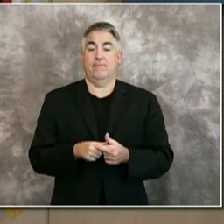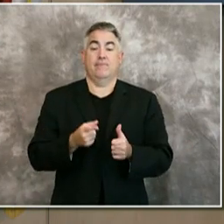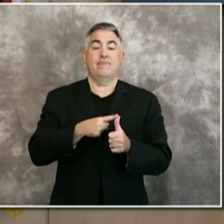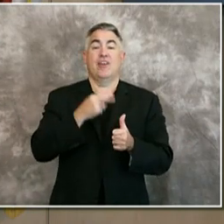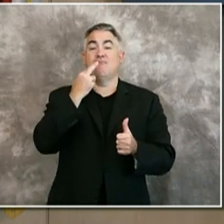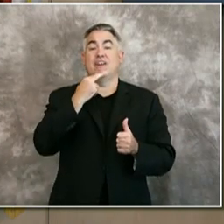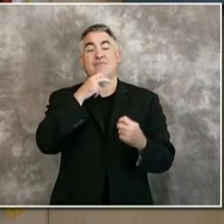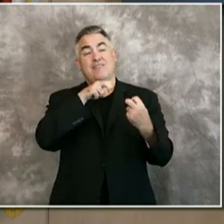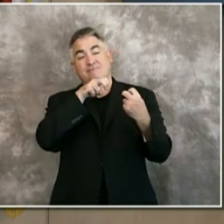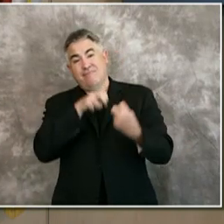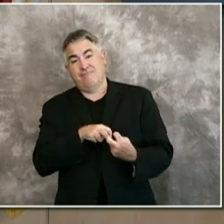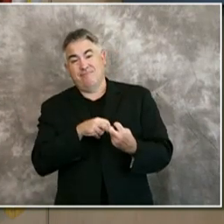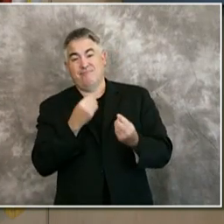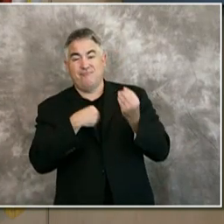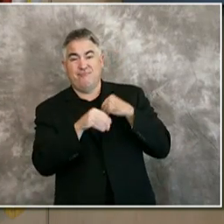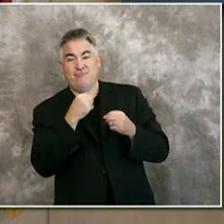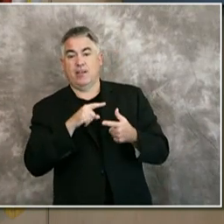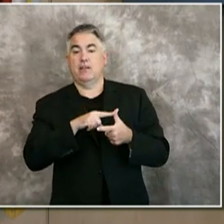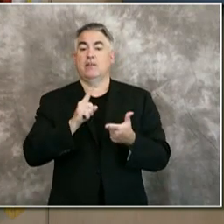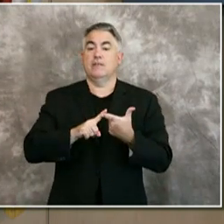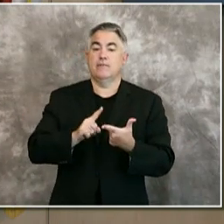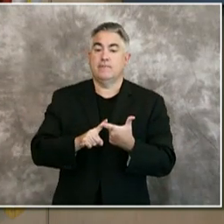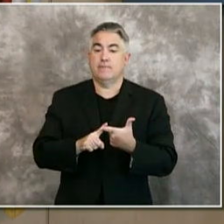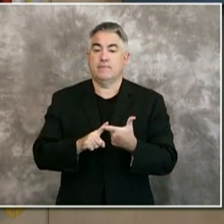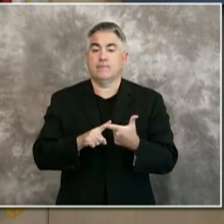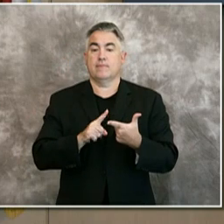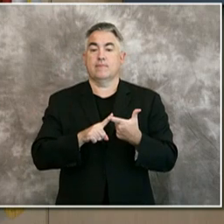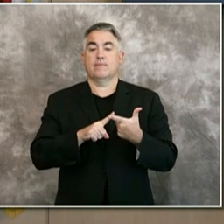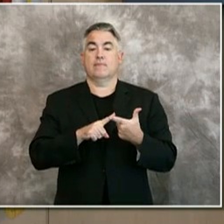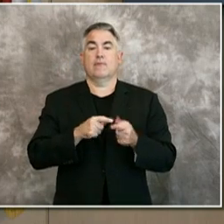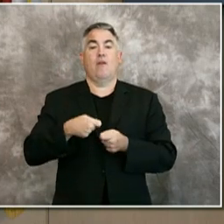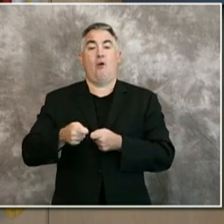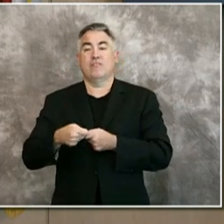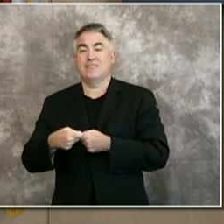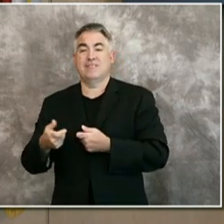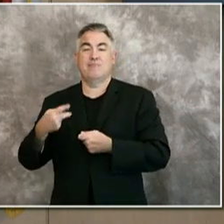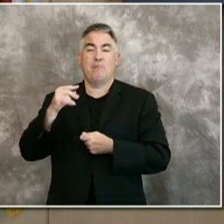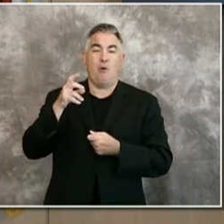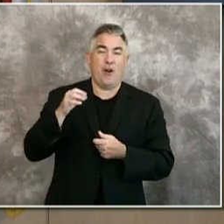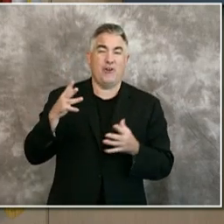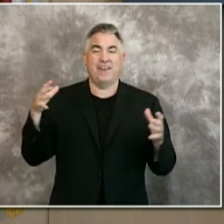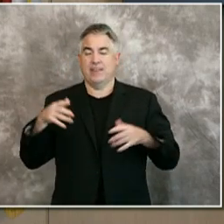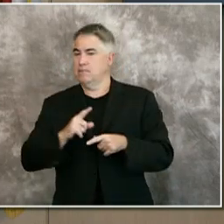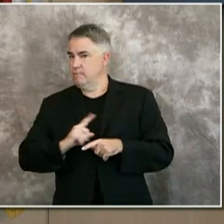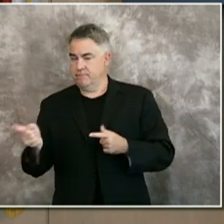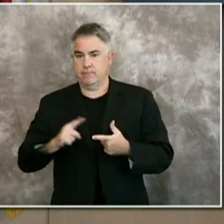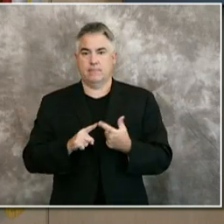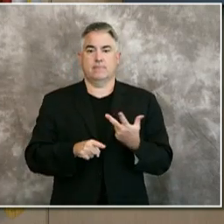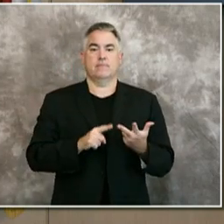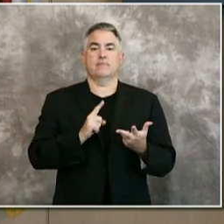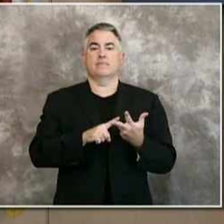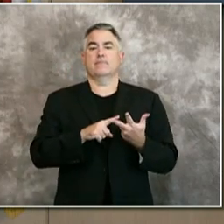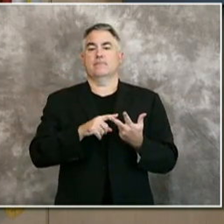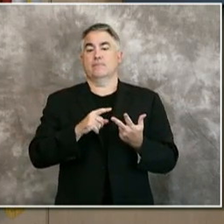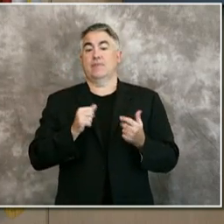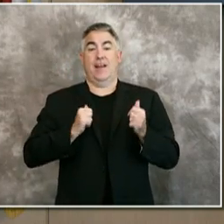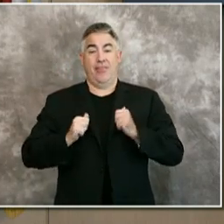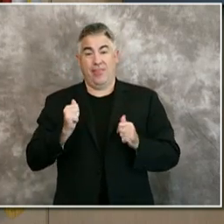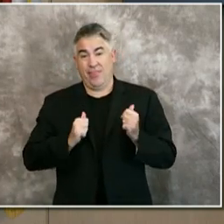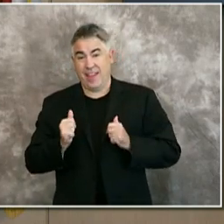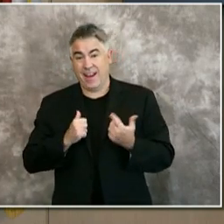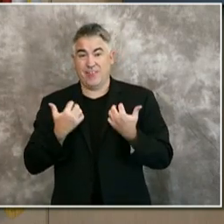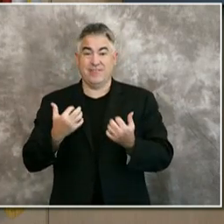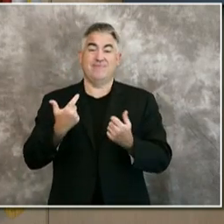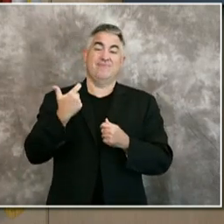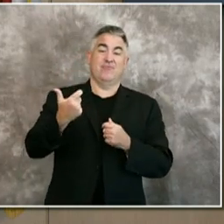restaurants, bars, card rooms, wineries and tasting rooms, theaters,